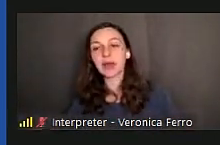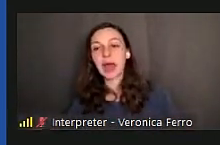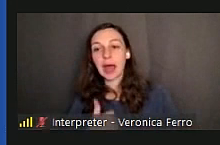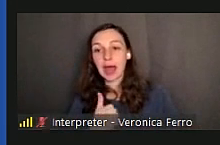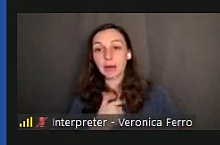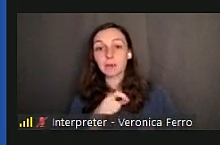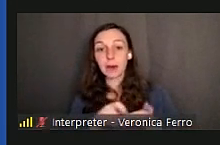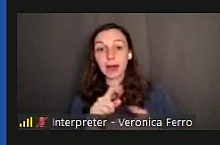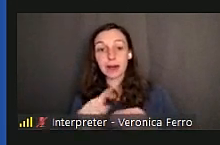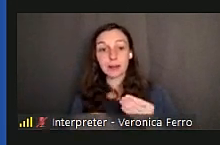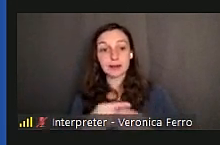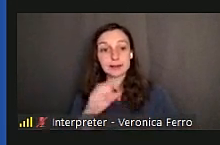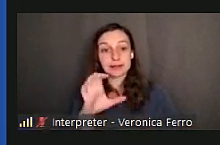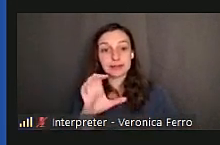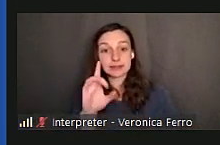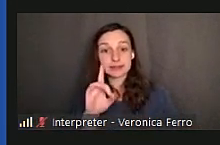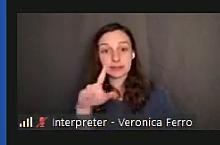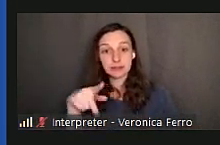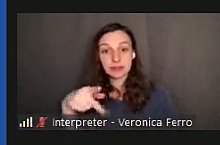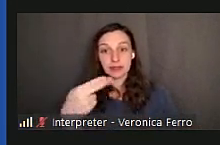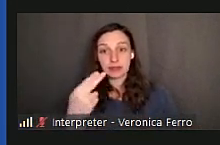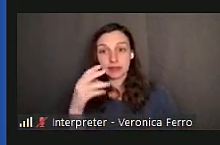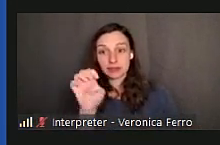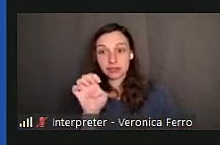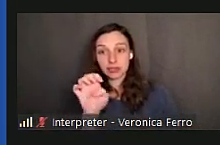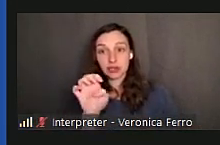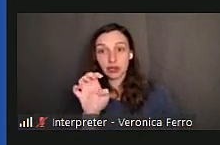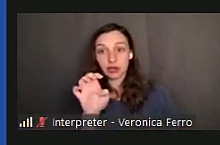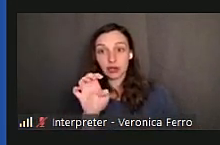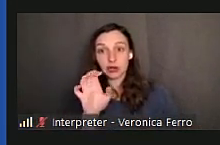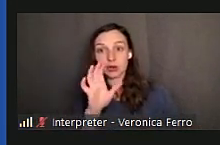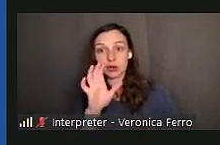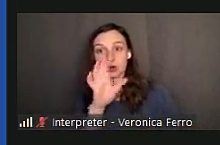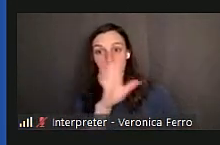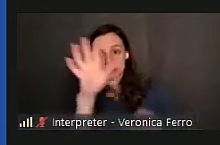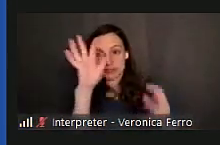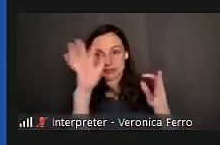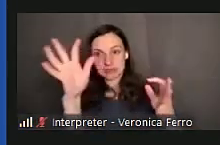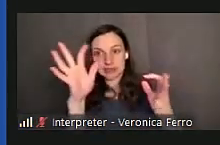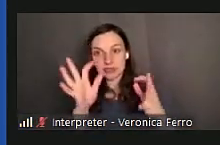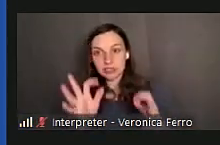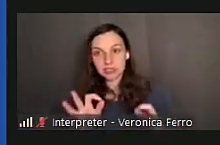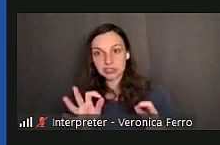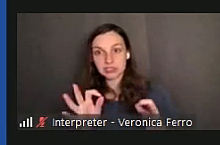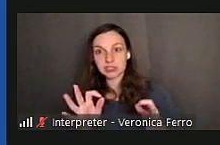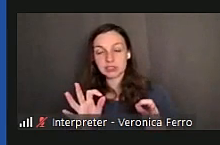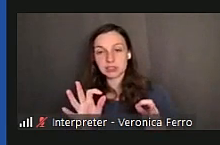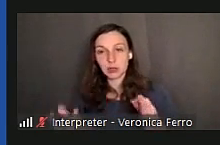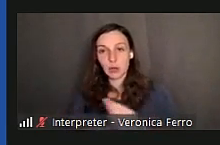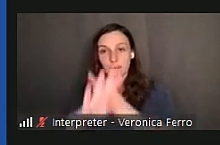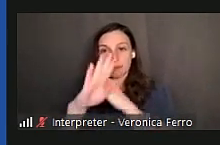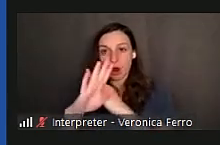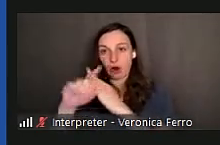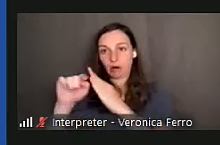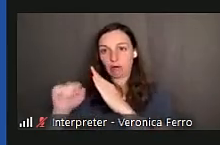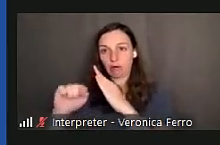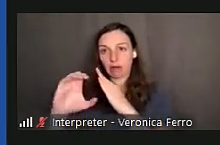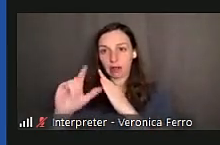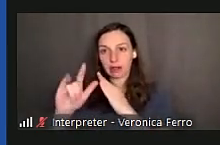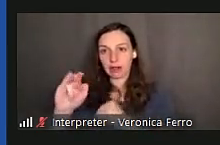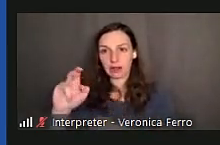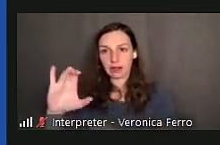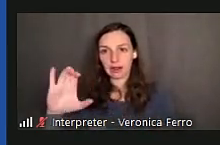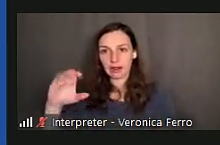CDPHE, your decision to bar the Dr. MoMA clinic in Colorado Springs from offering any more vaccines. And I was wondering if you